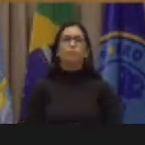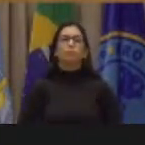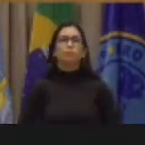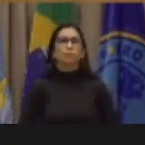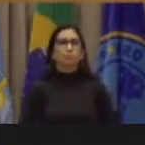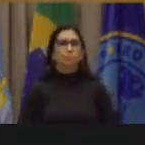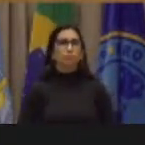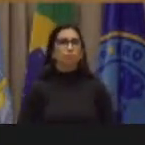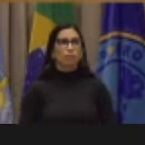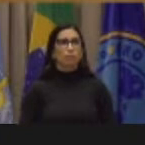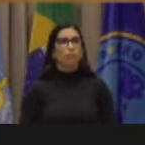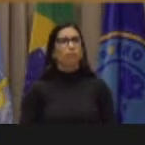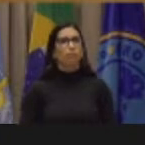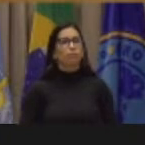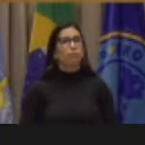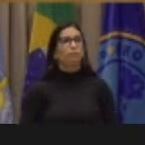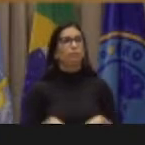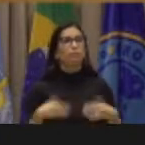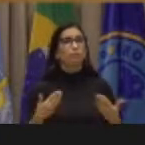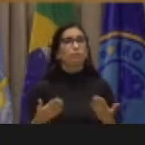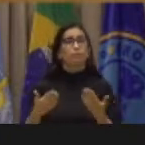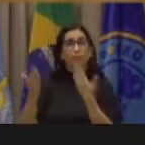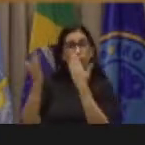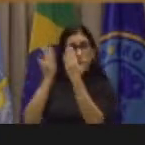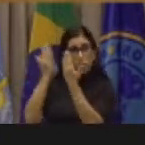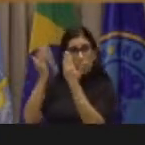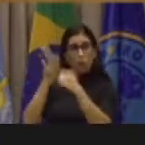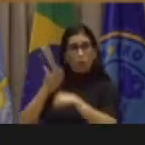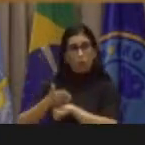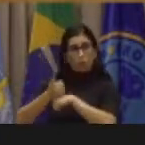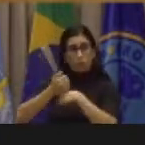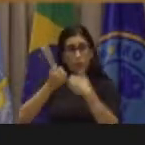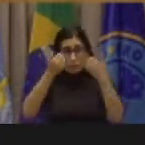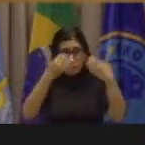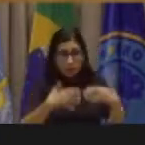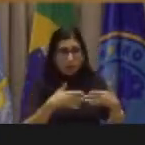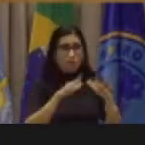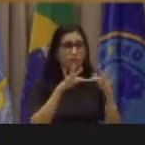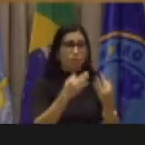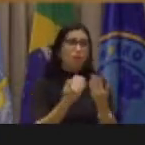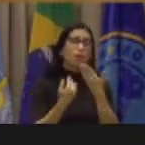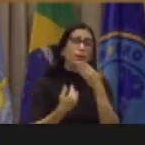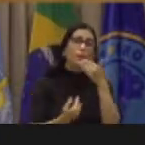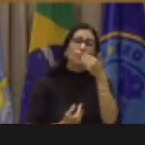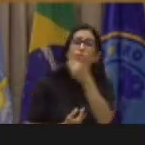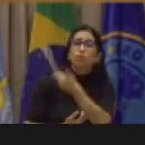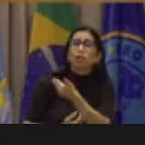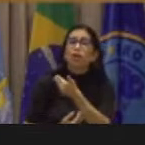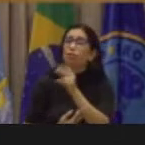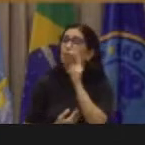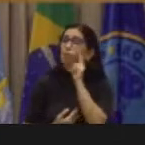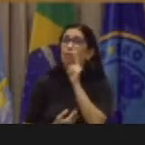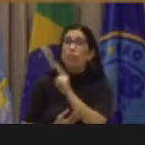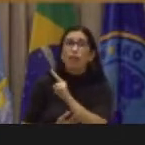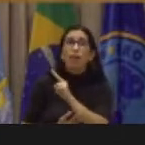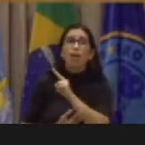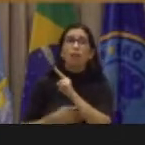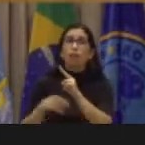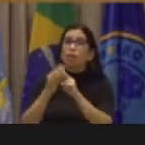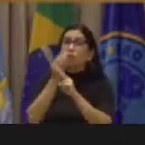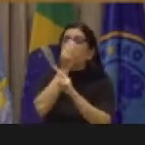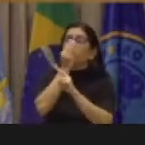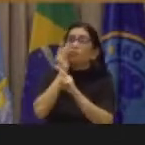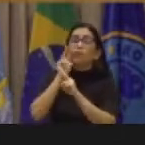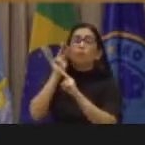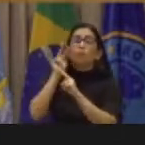very united, and the psychologist would explain the situation of the patient,